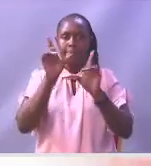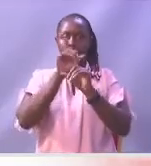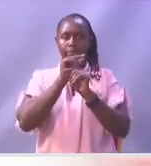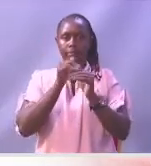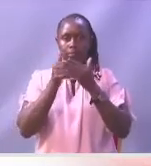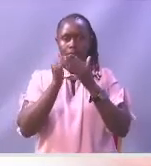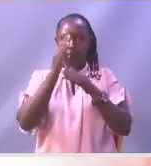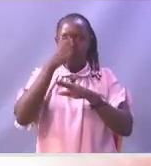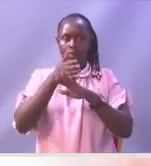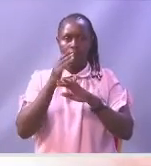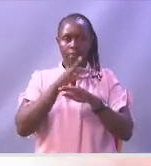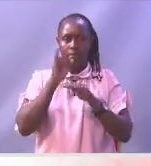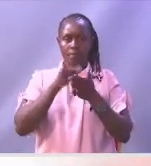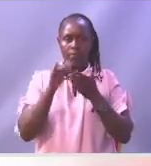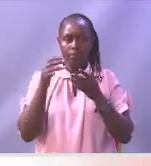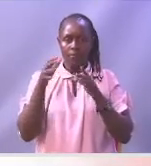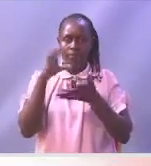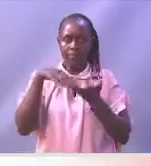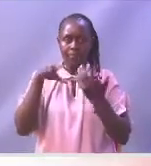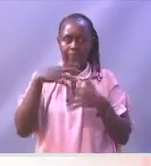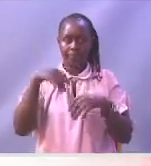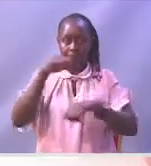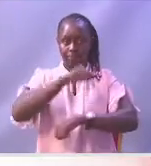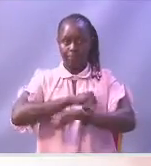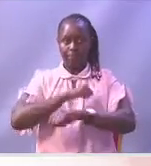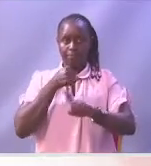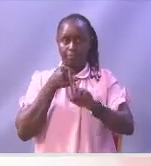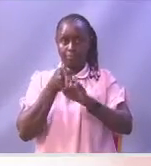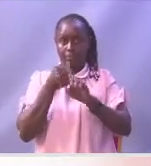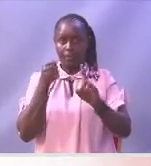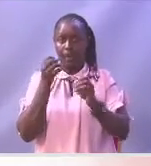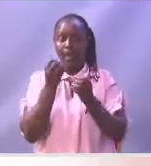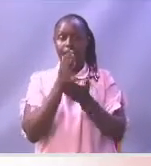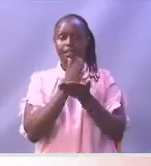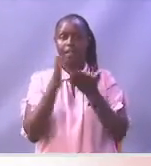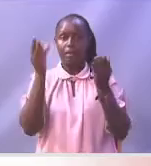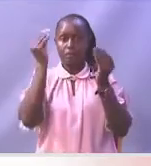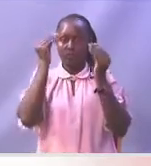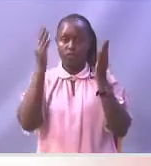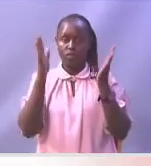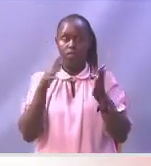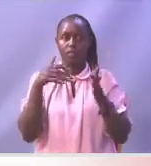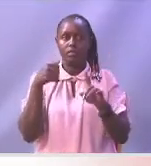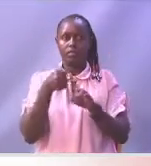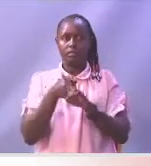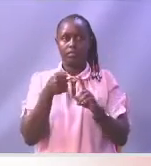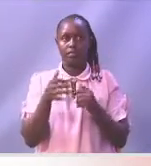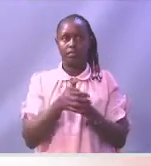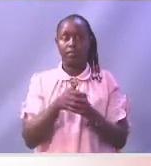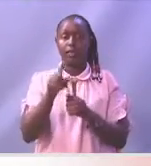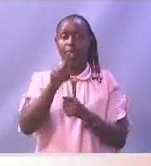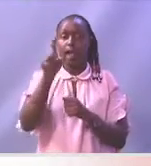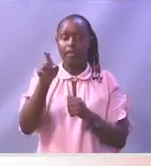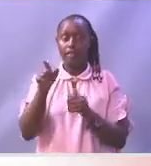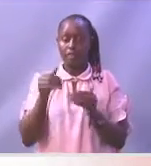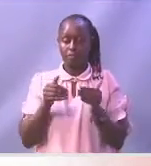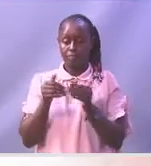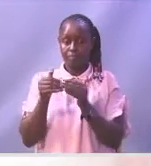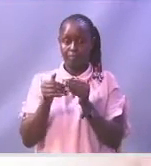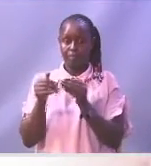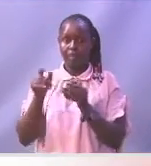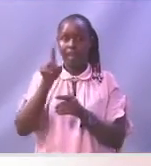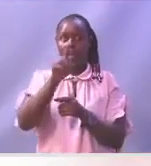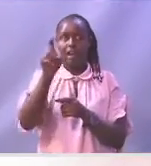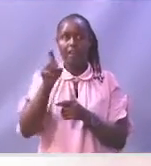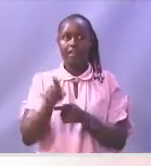after Tot mixed secondary school bus was attacked and several students got injured. Exami mekaribia. Na exami